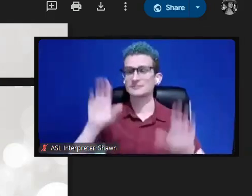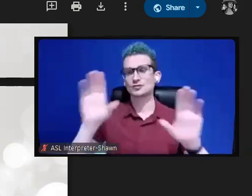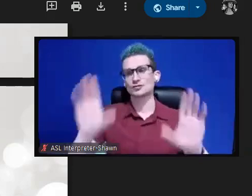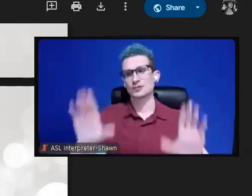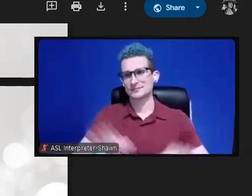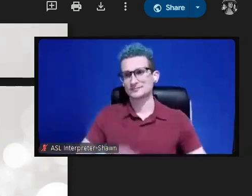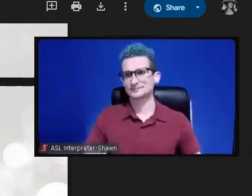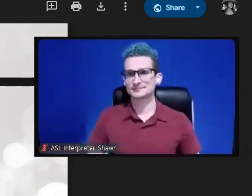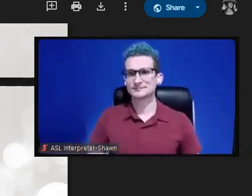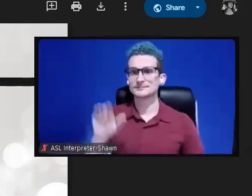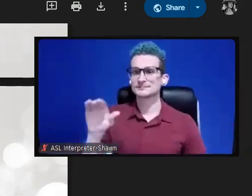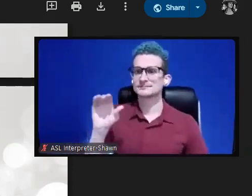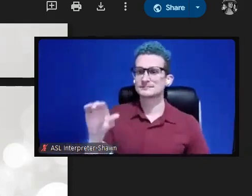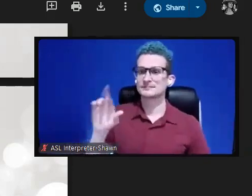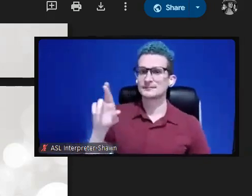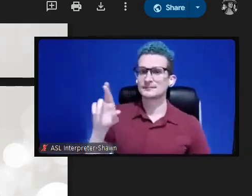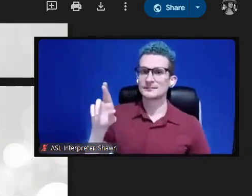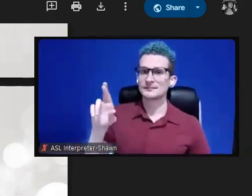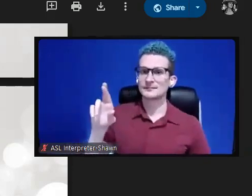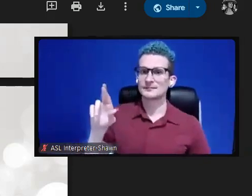Rochelle, excuse Yeah, me. I have a absolutely. question.